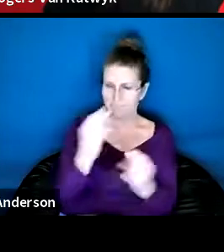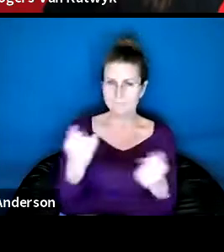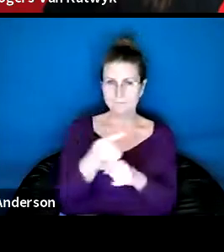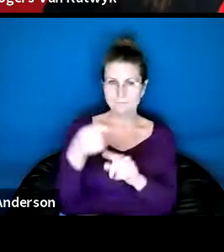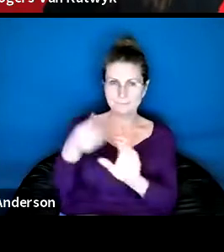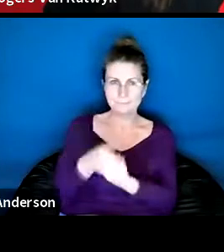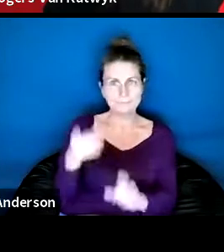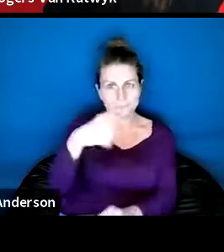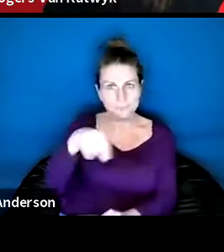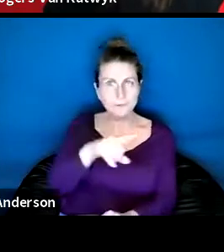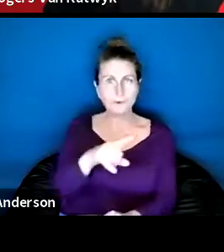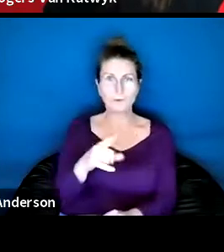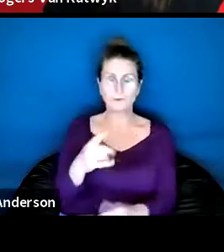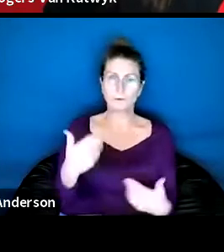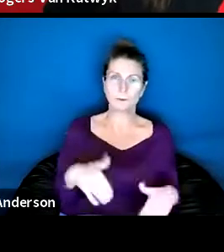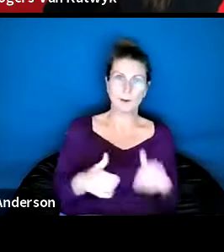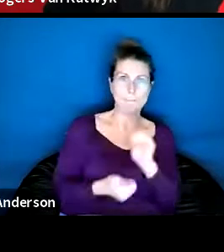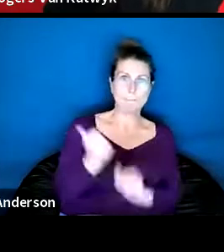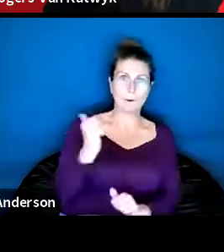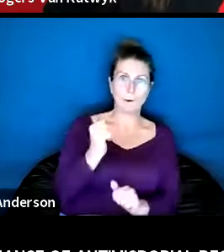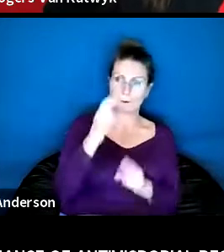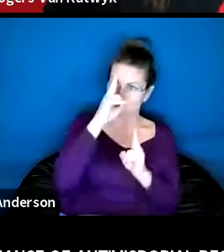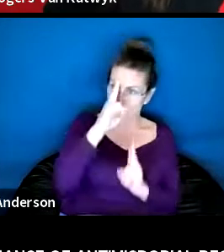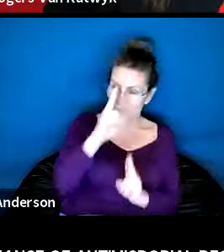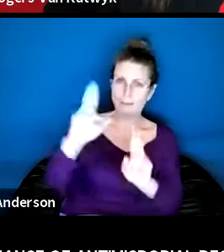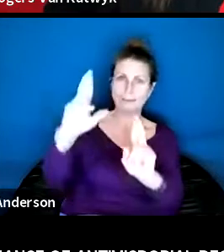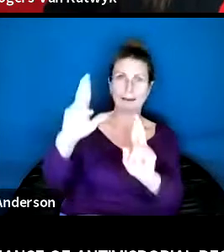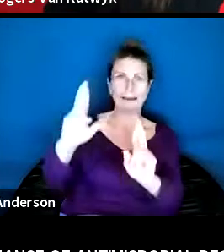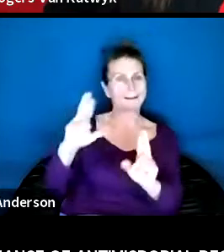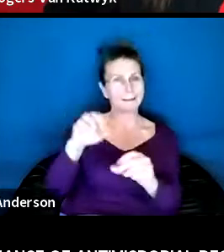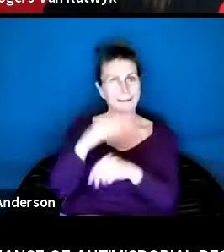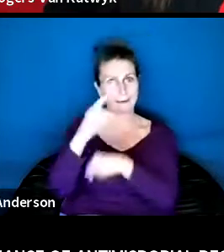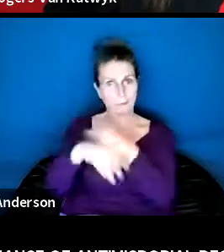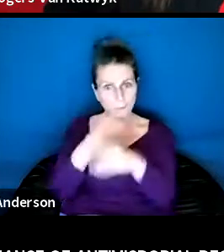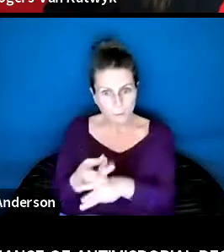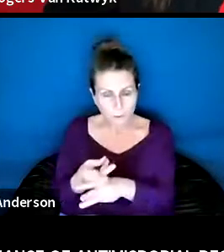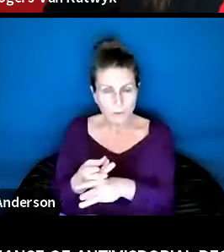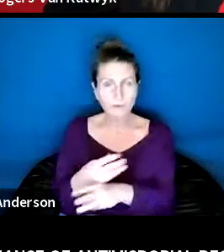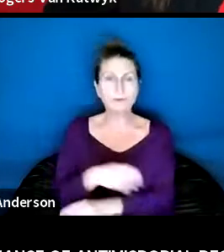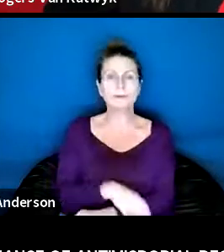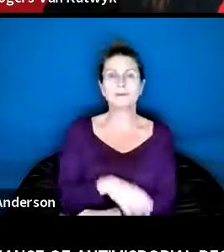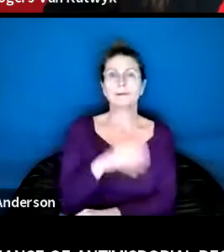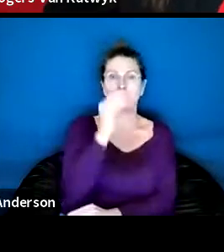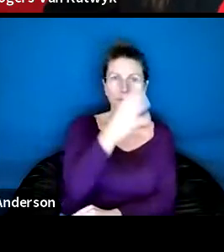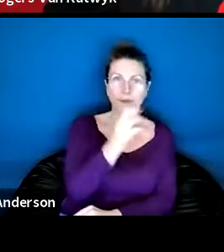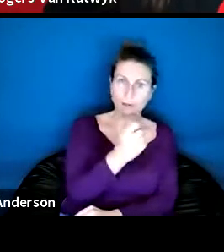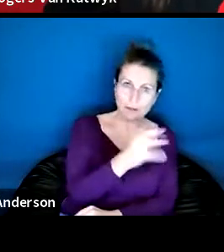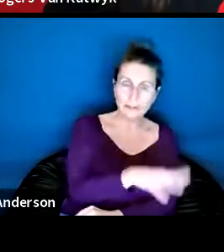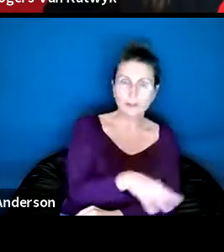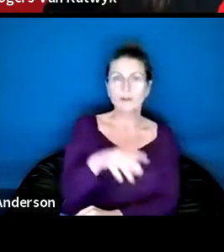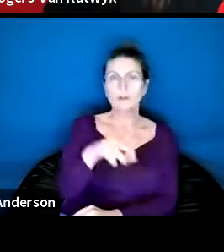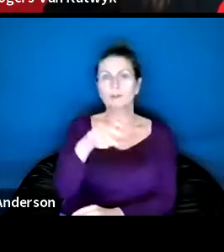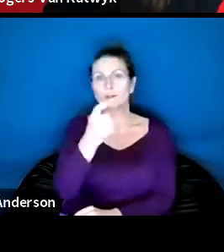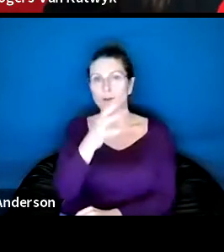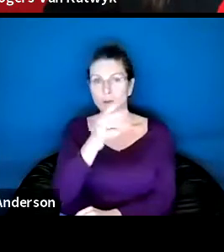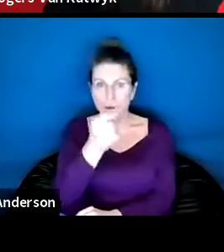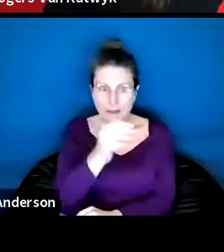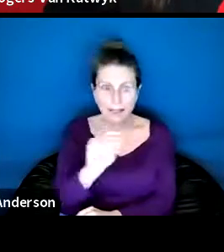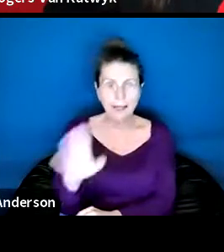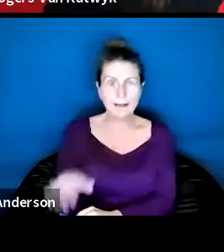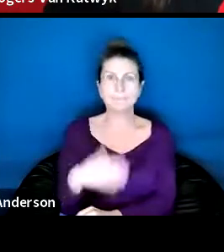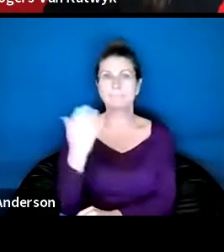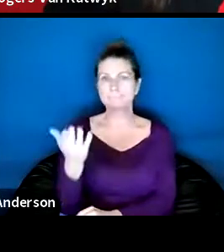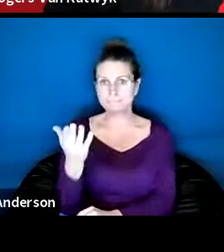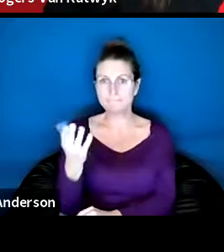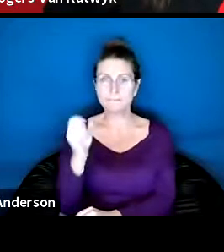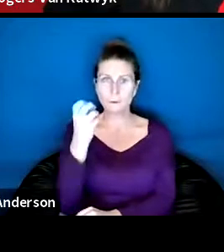some of the people I most admire in the world. Dame Sally Davies, Dr. Peter Singer, Dr. Teresa Tam, and all my colleagues at the